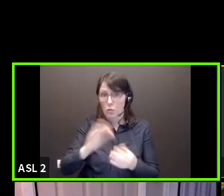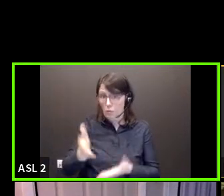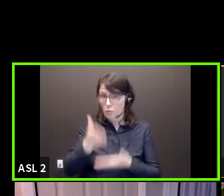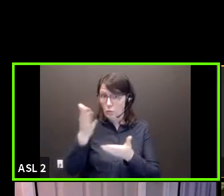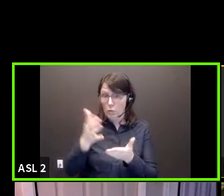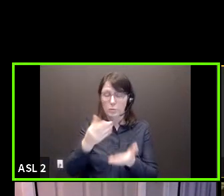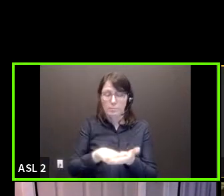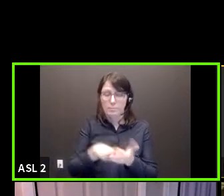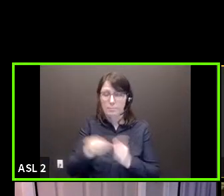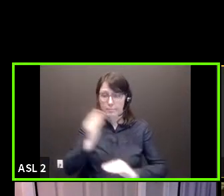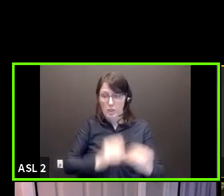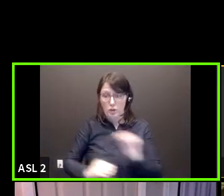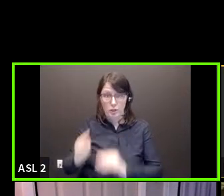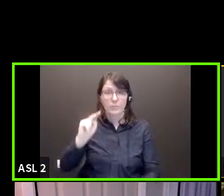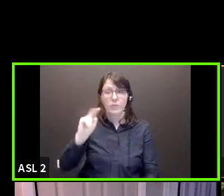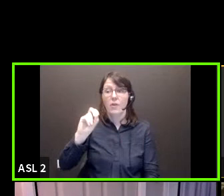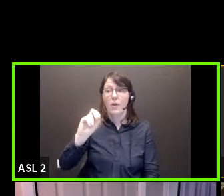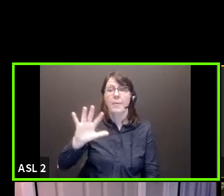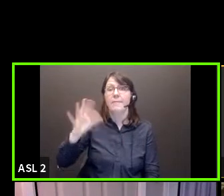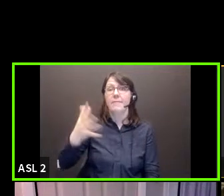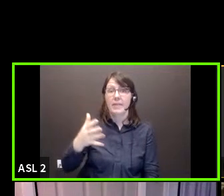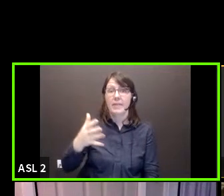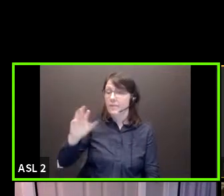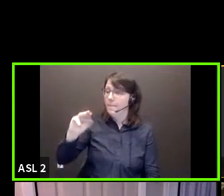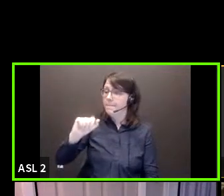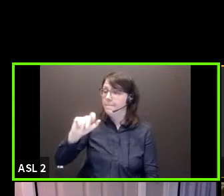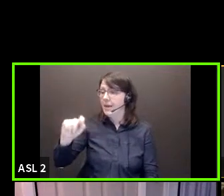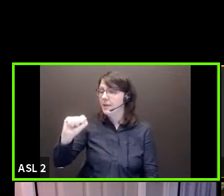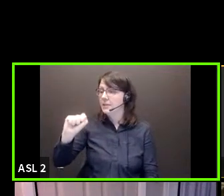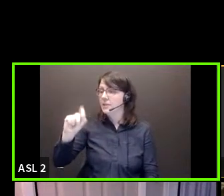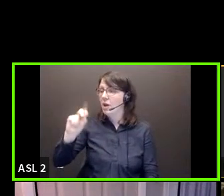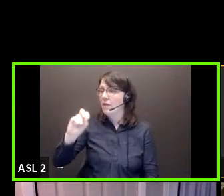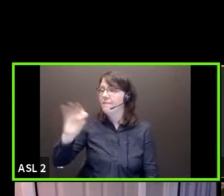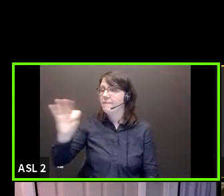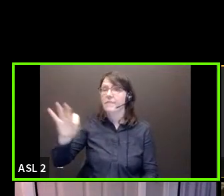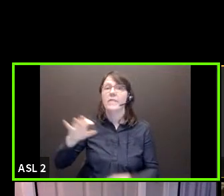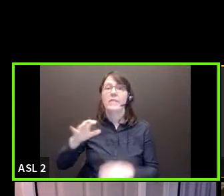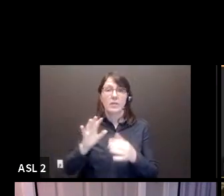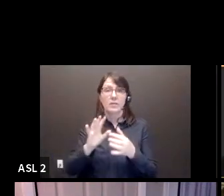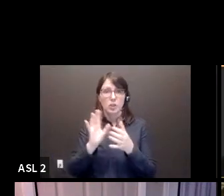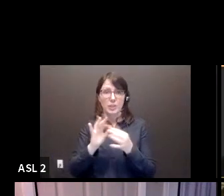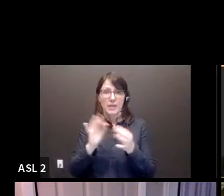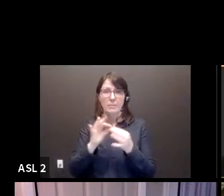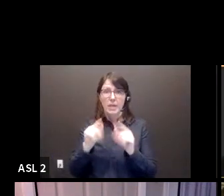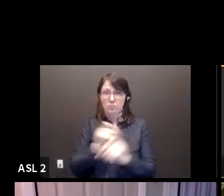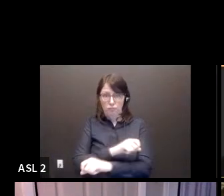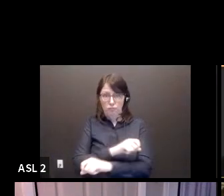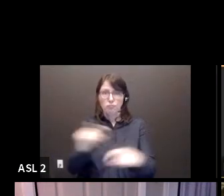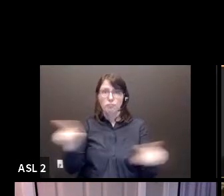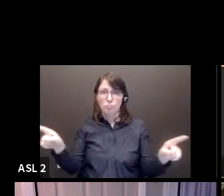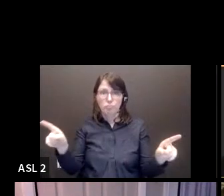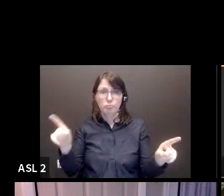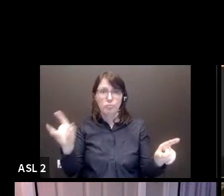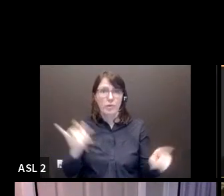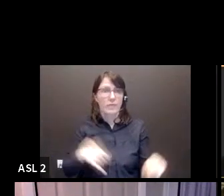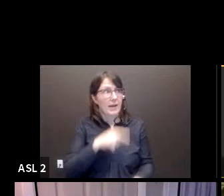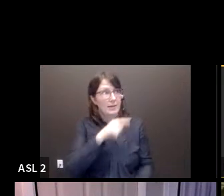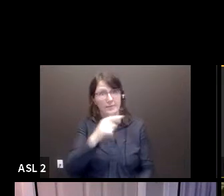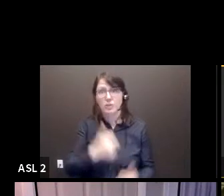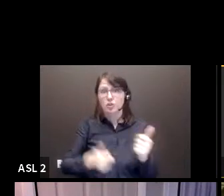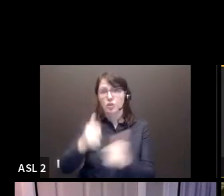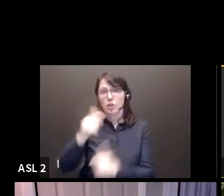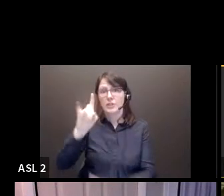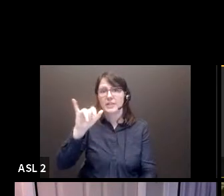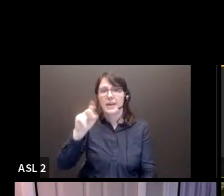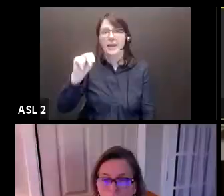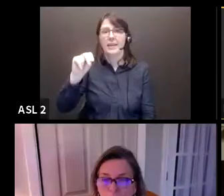association president matt skoff released a statement in which he claims that chair diane dean's approach to the budget appeases a small